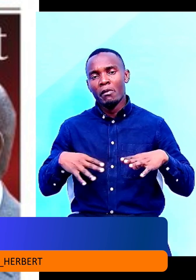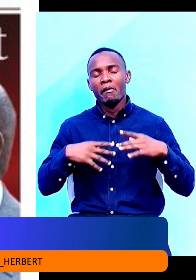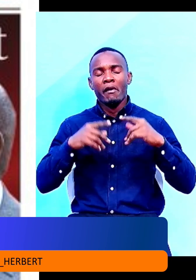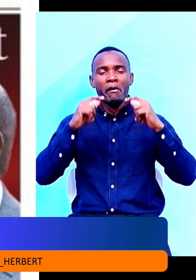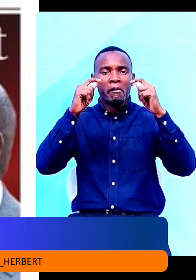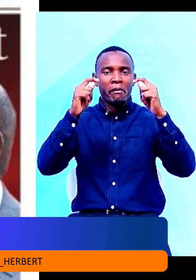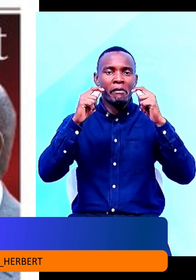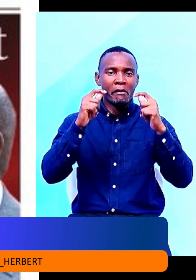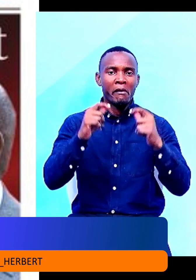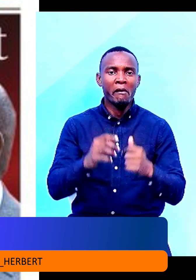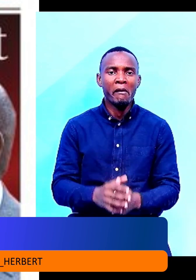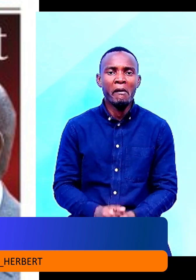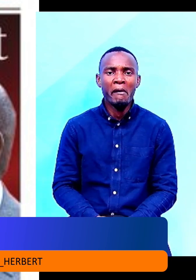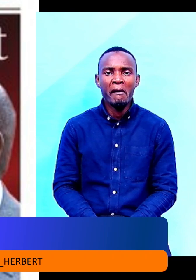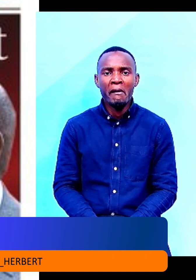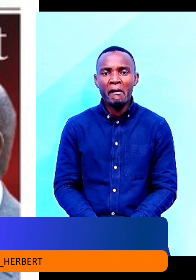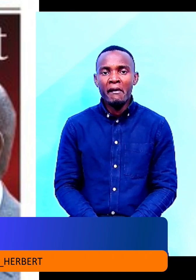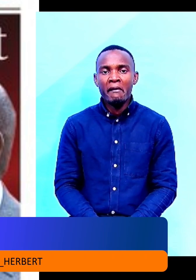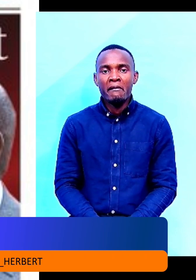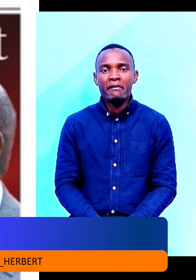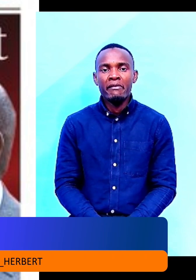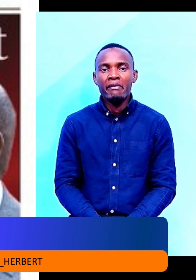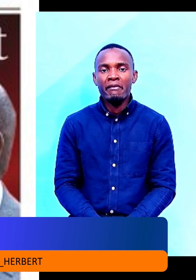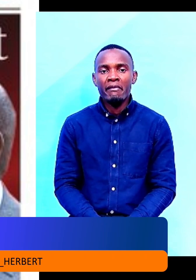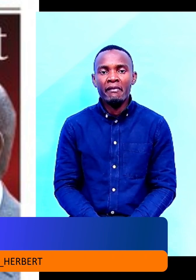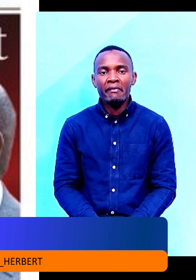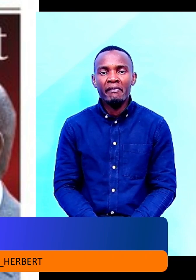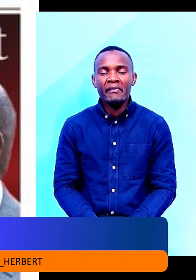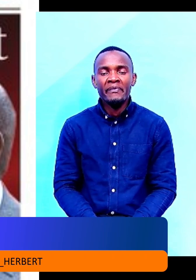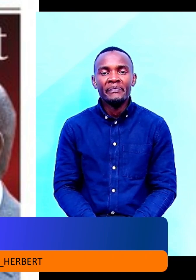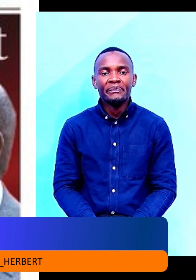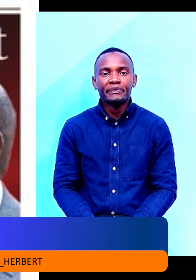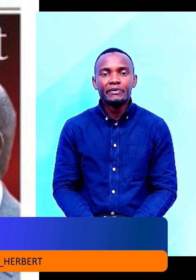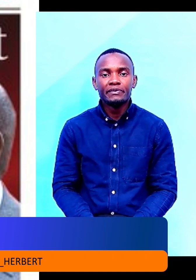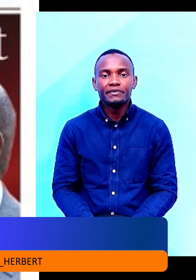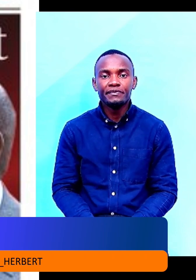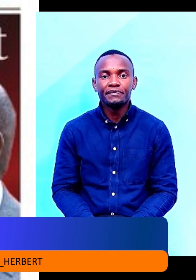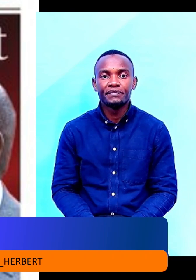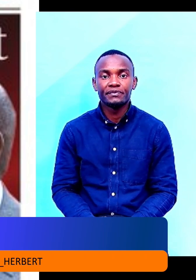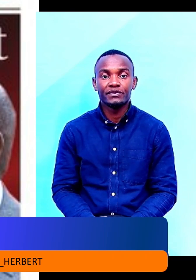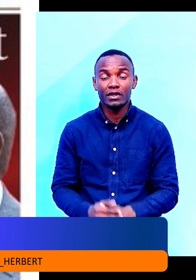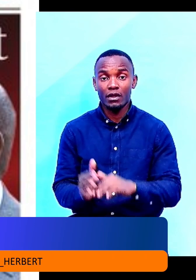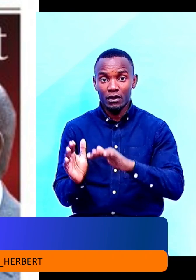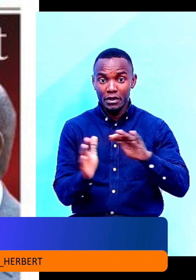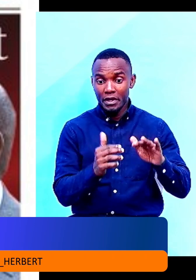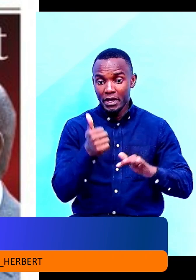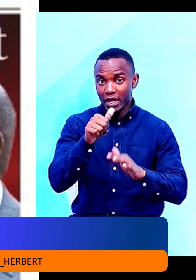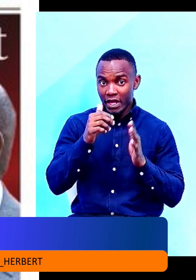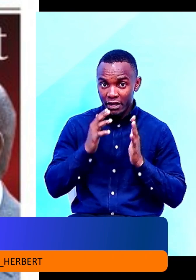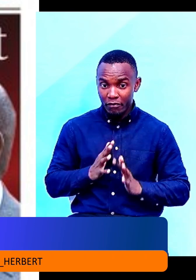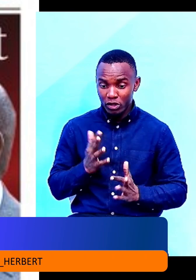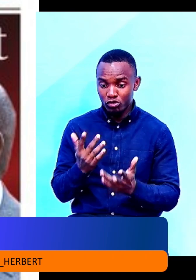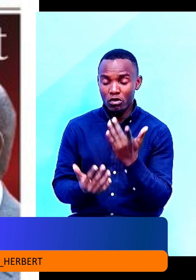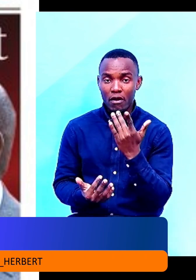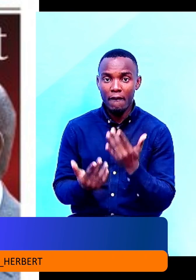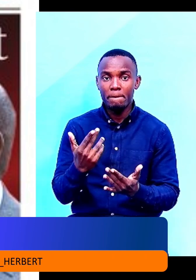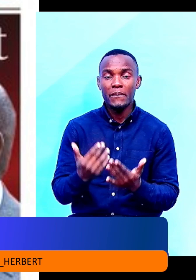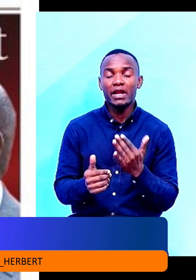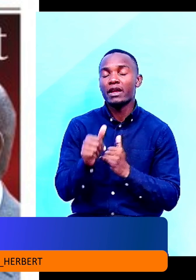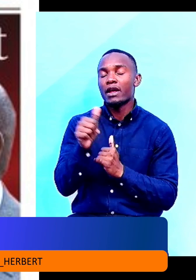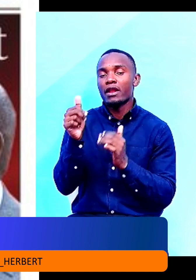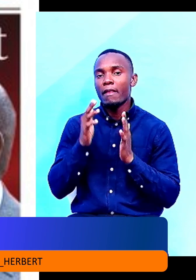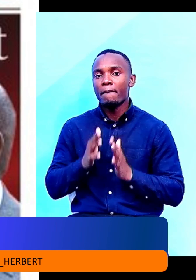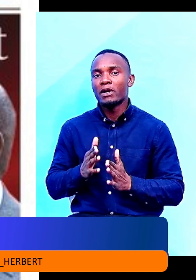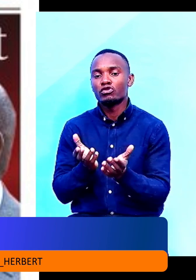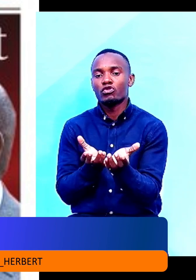of the Daily Standard this morning. Anyone burning down someone else's business and property should be shot in